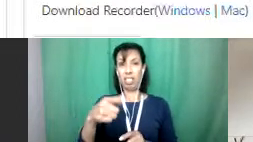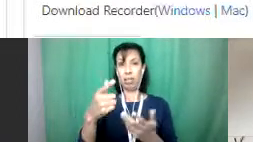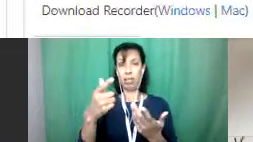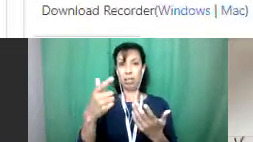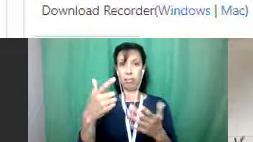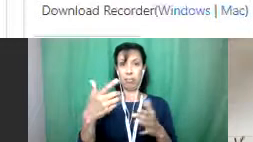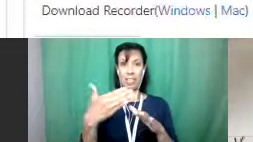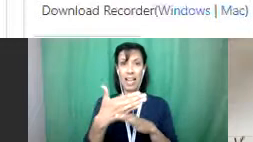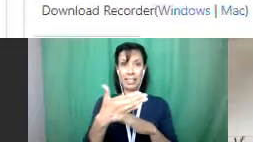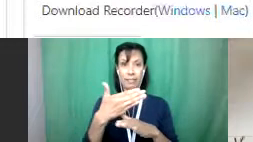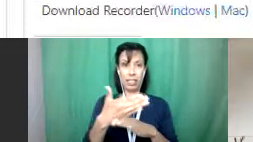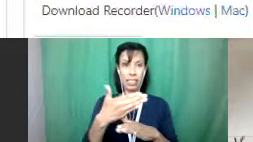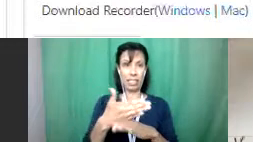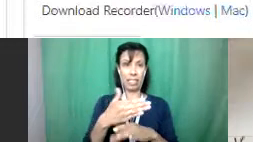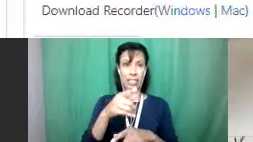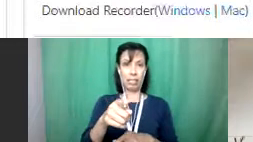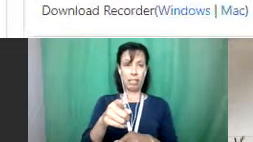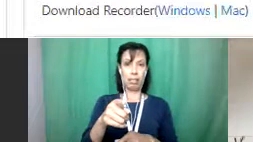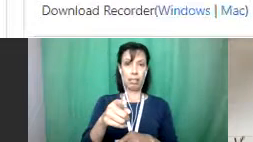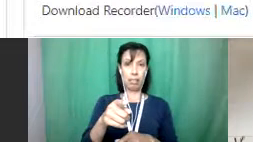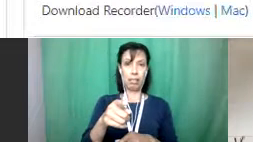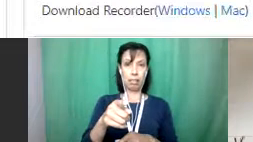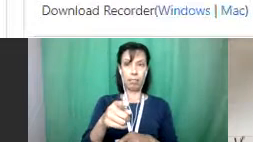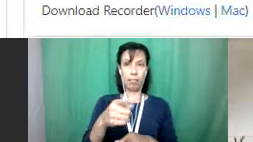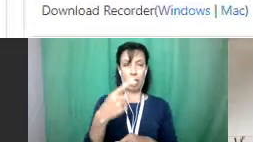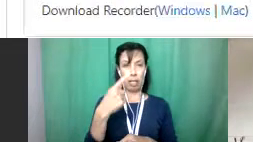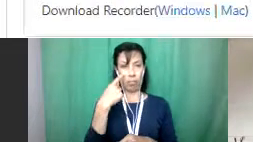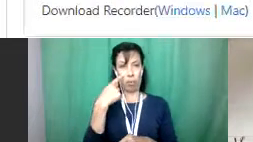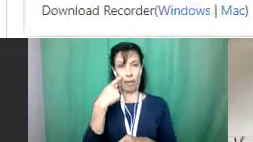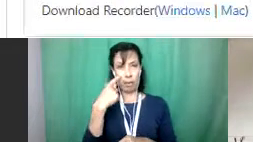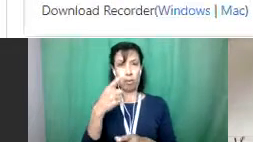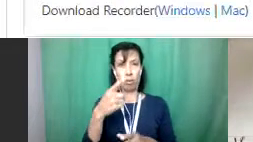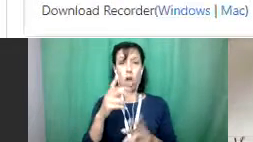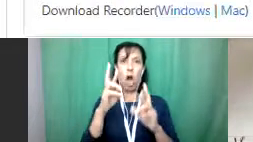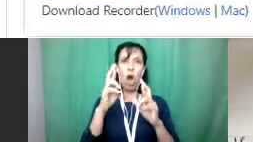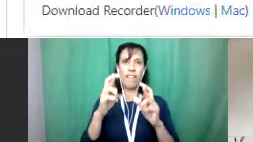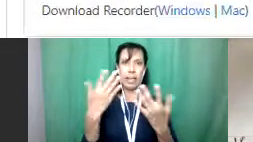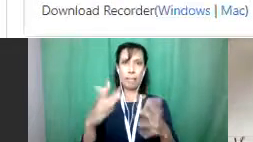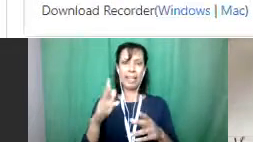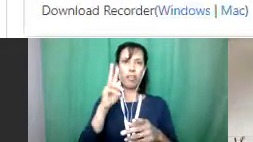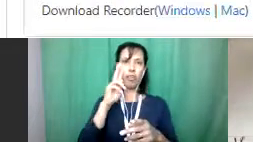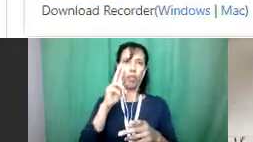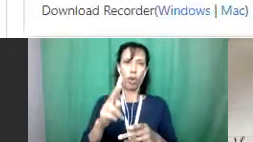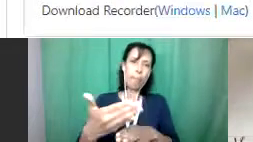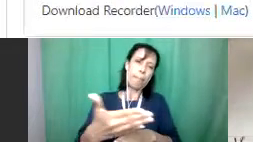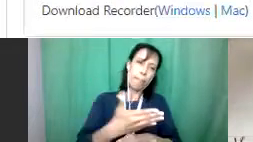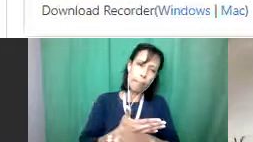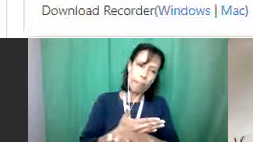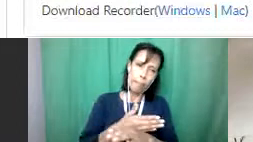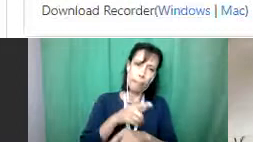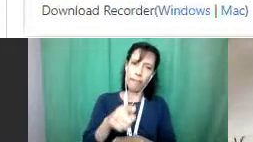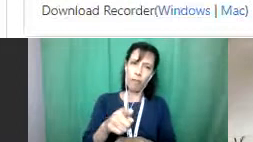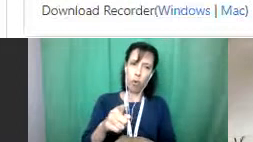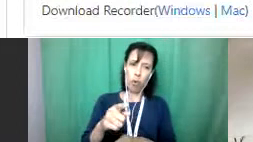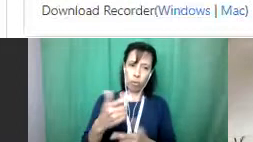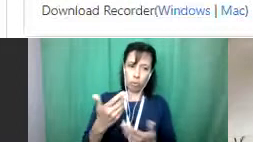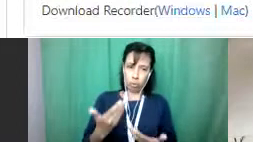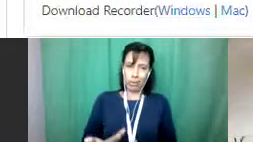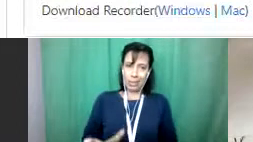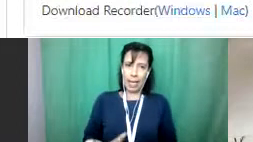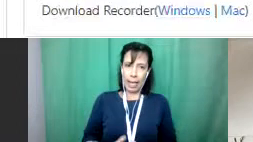not a problem, but have a look at that now. And I would recommend having a look at one of these journal articles to get a sense